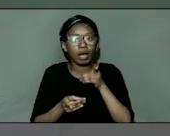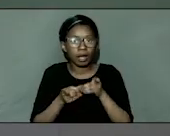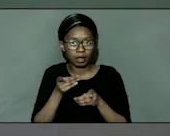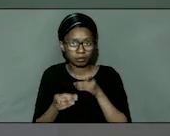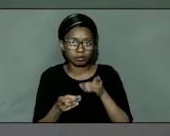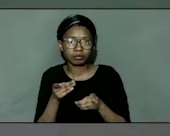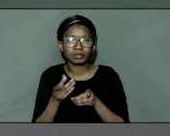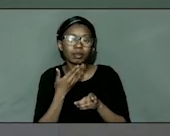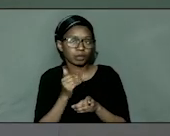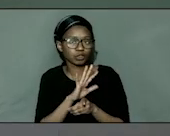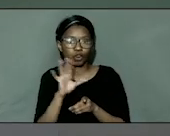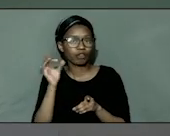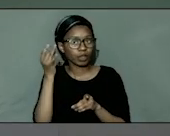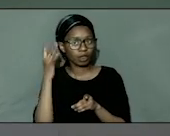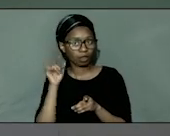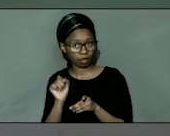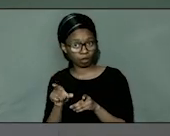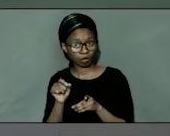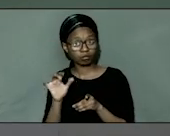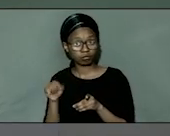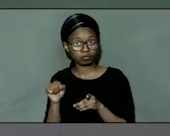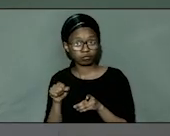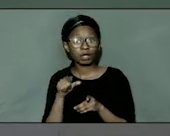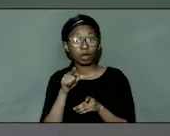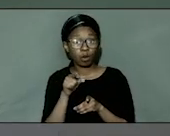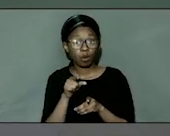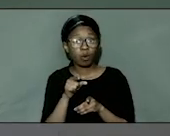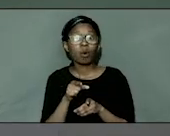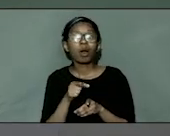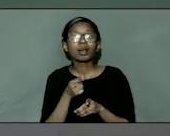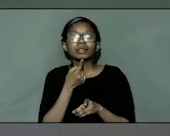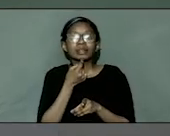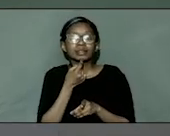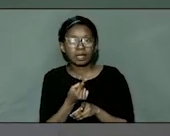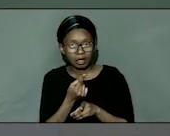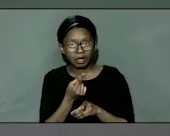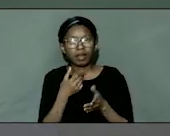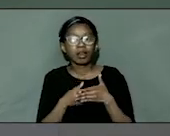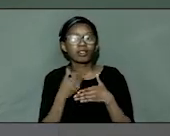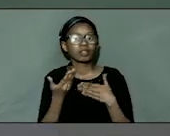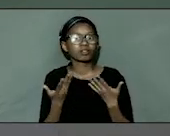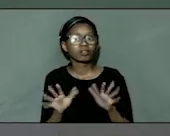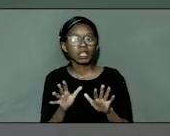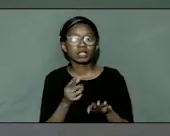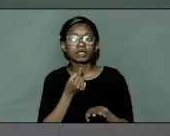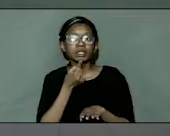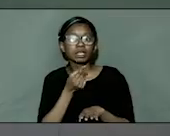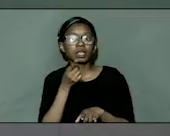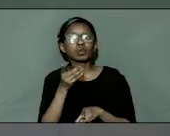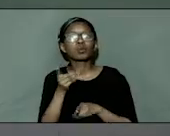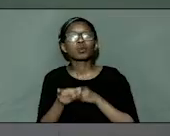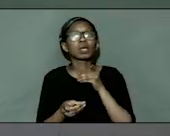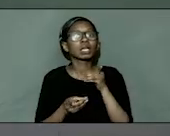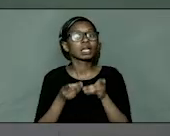forget that, ne? You state, after stating you describe the variation.